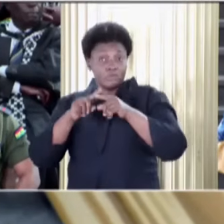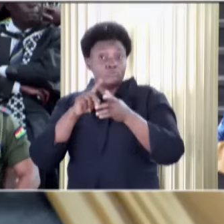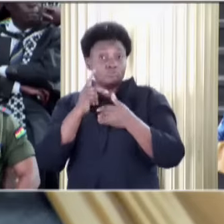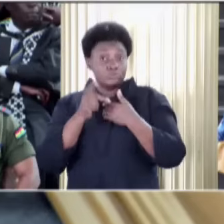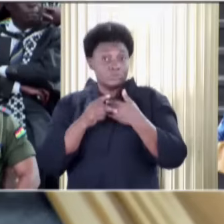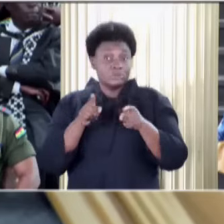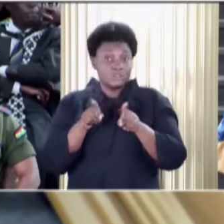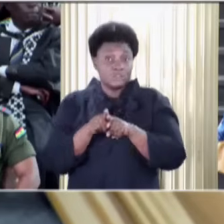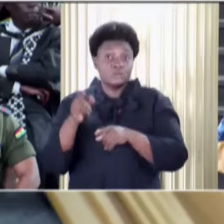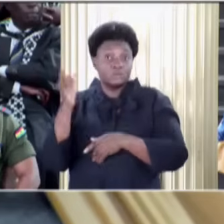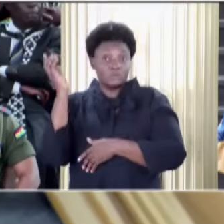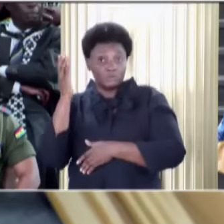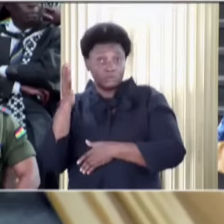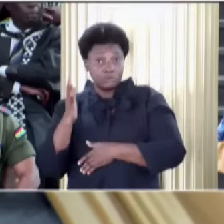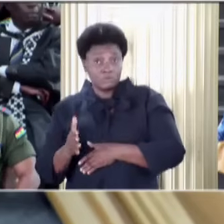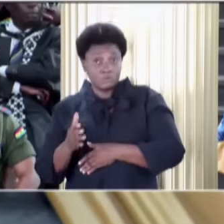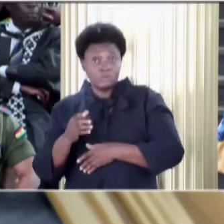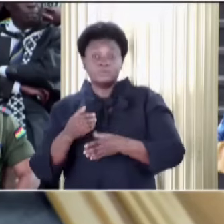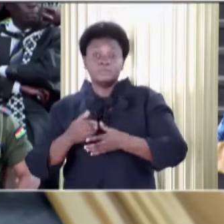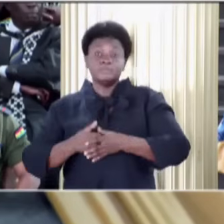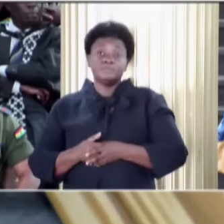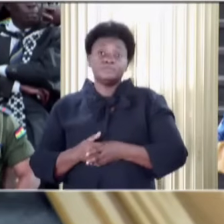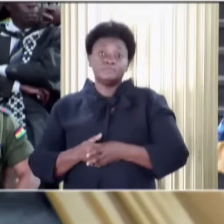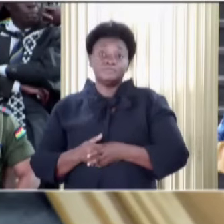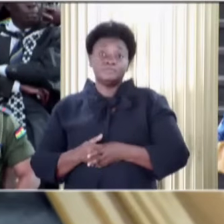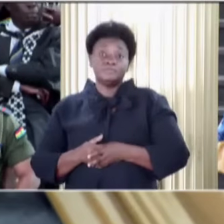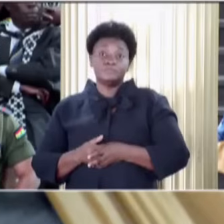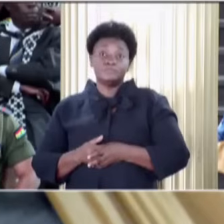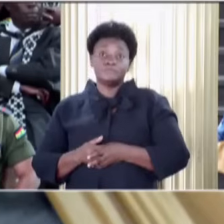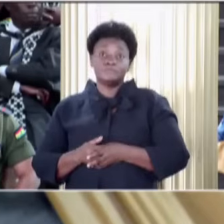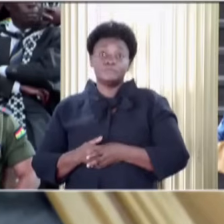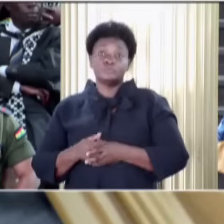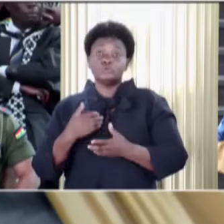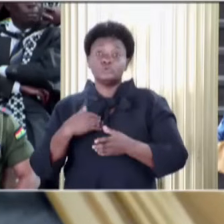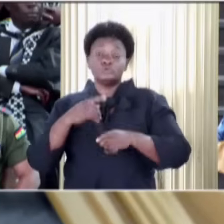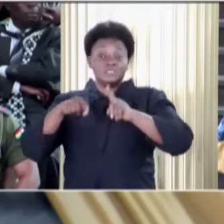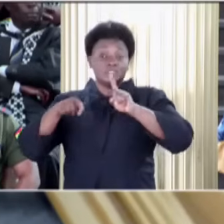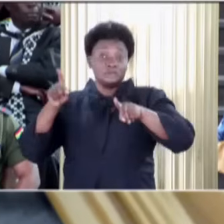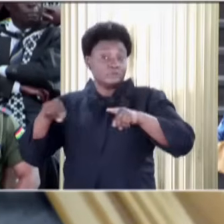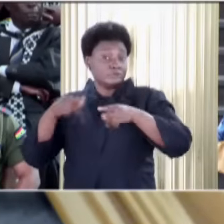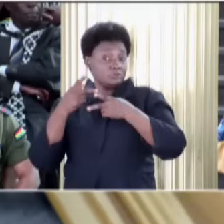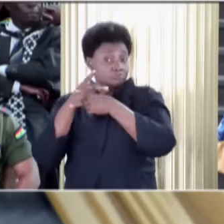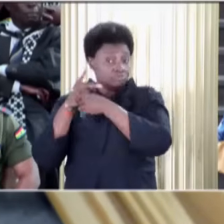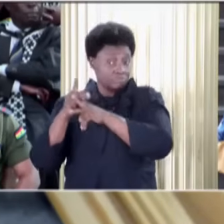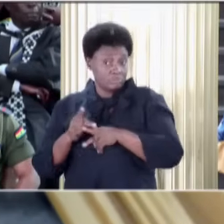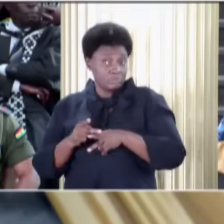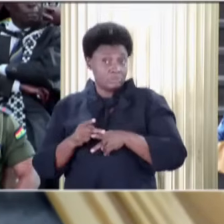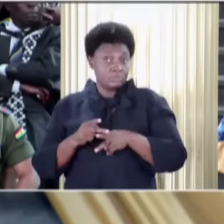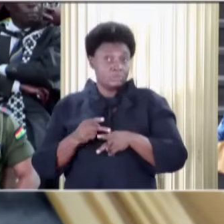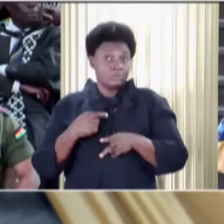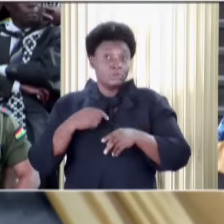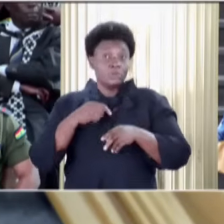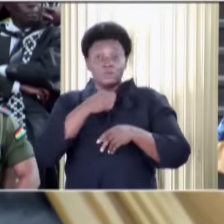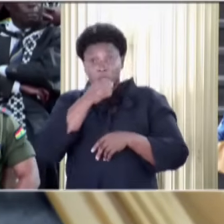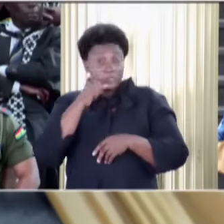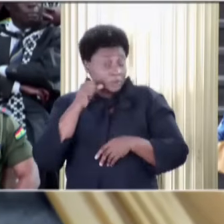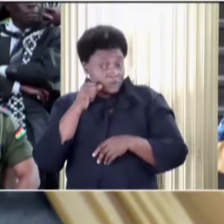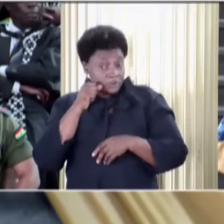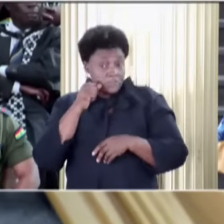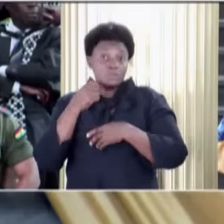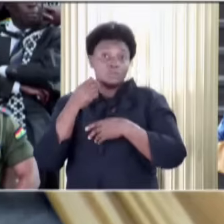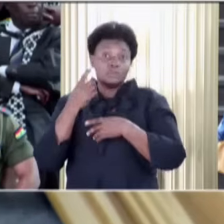a presenter. I train presenters, oversee about 67 productions. And I'm a cultural and creative